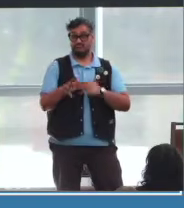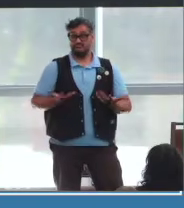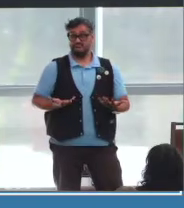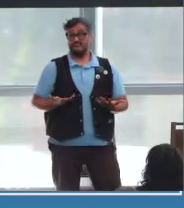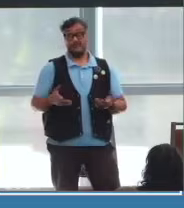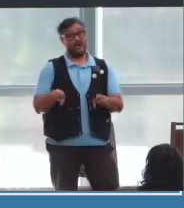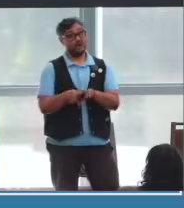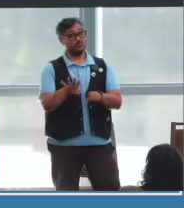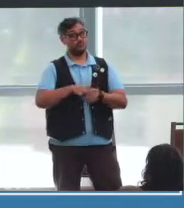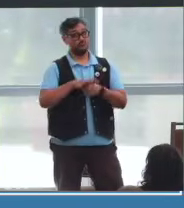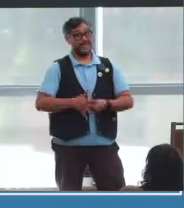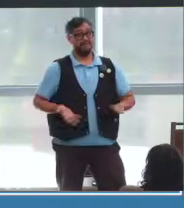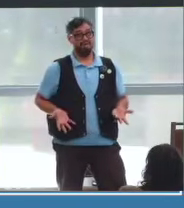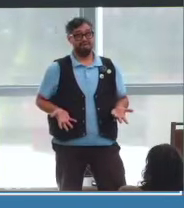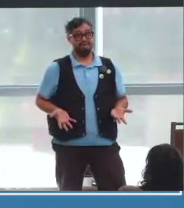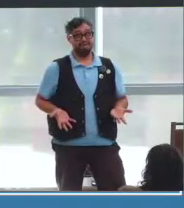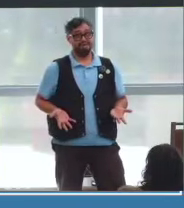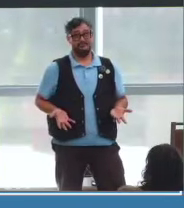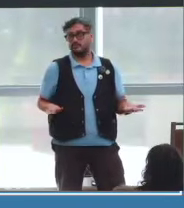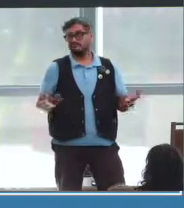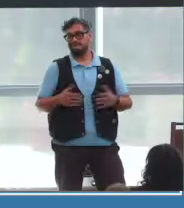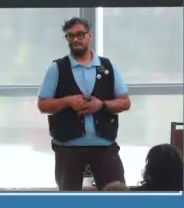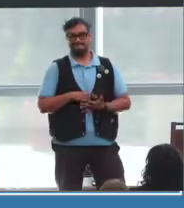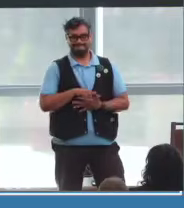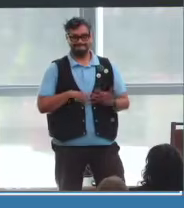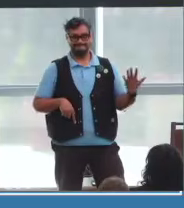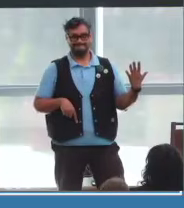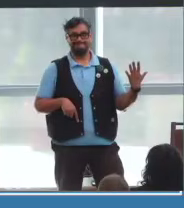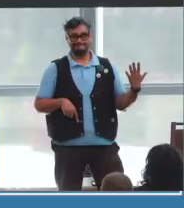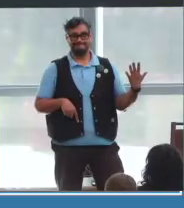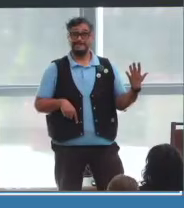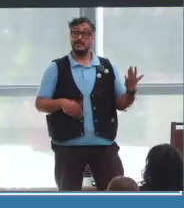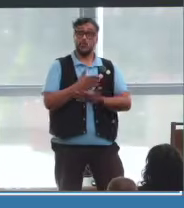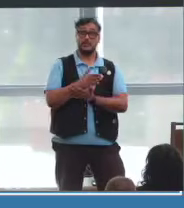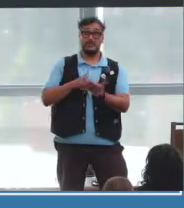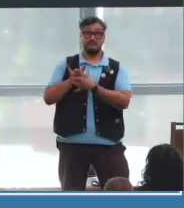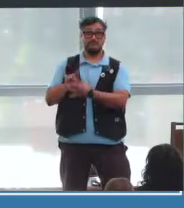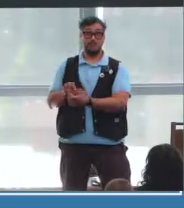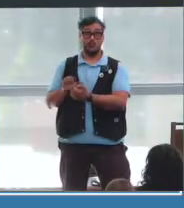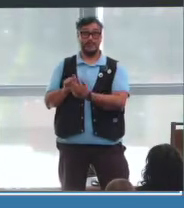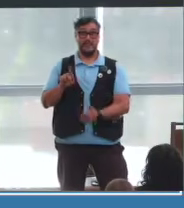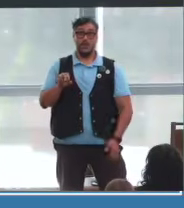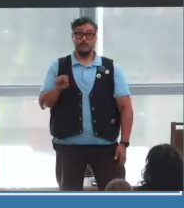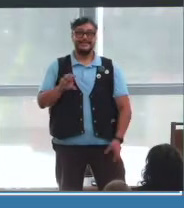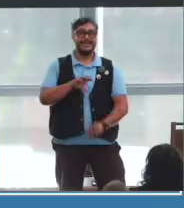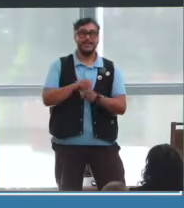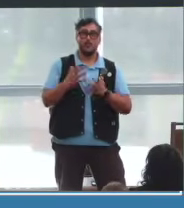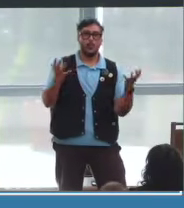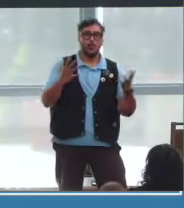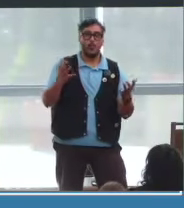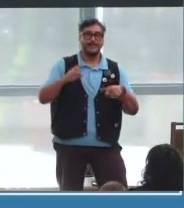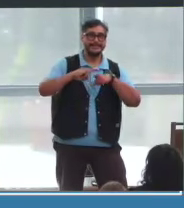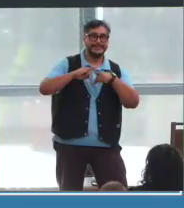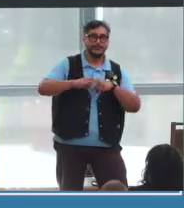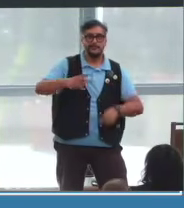immune response. So some of the factors occurring associated with lupus include cigarette